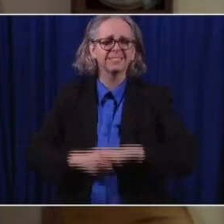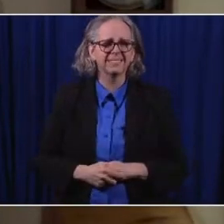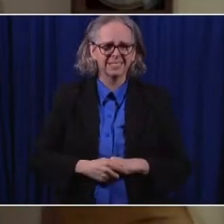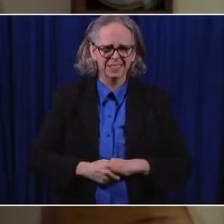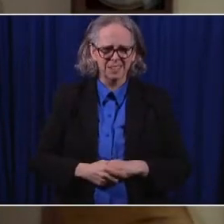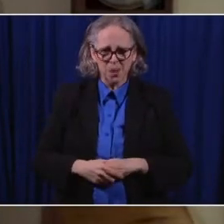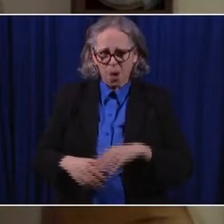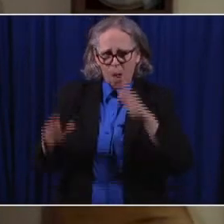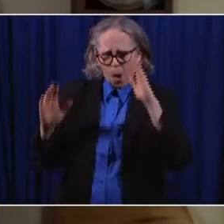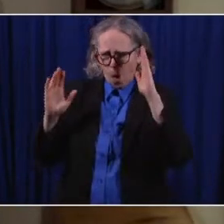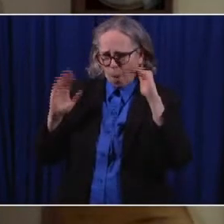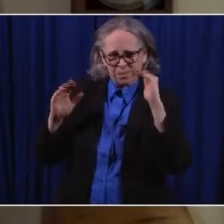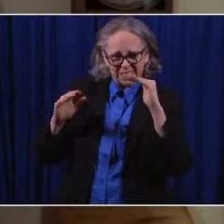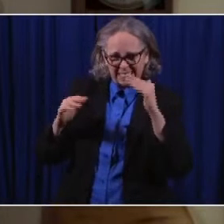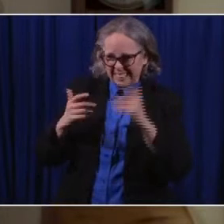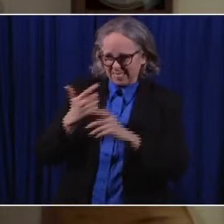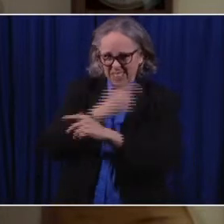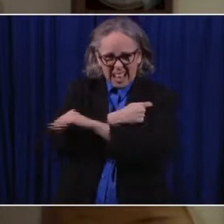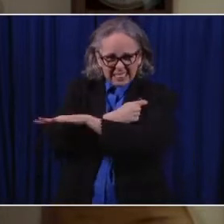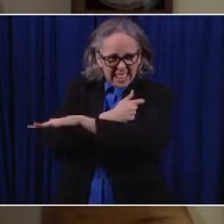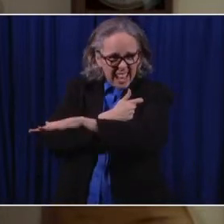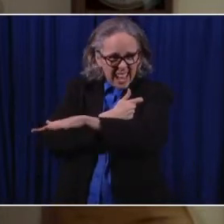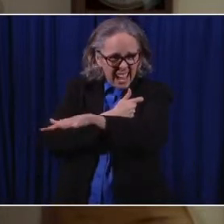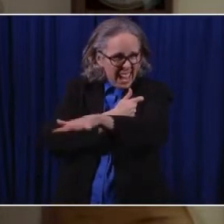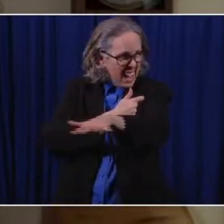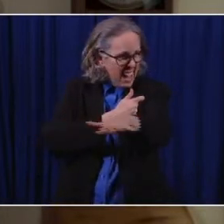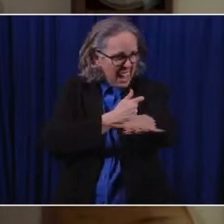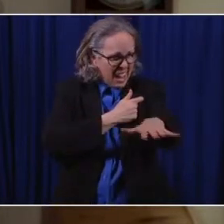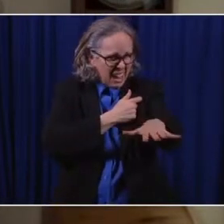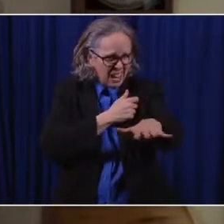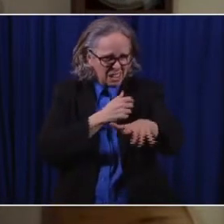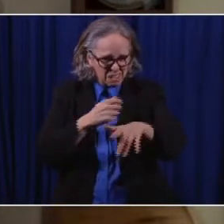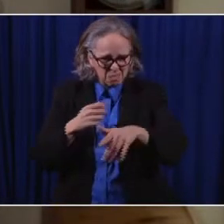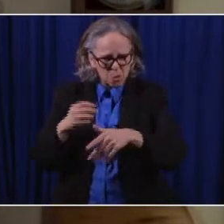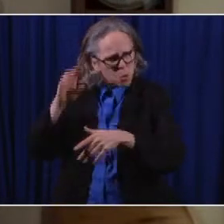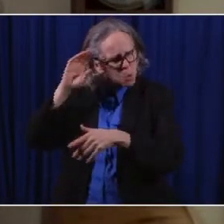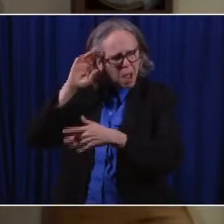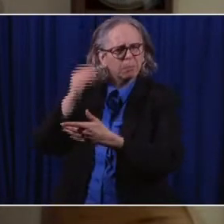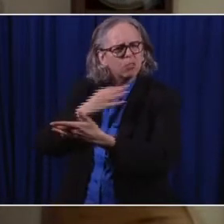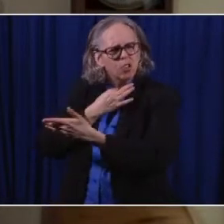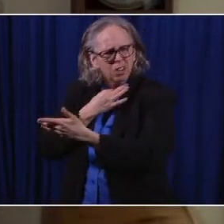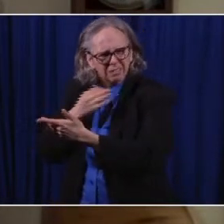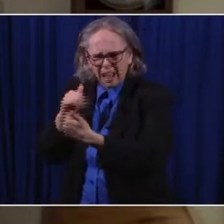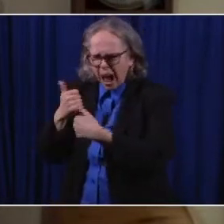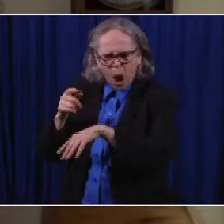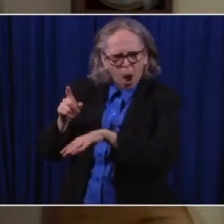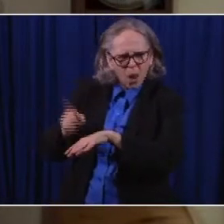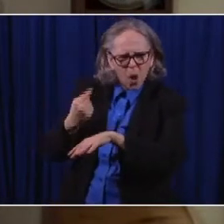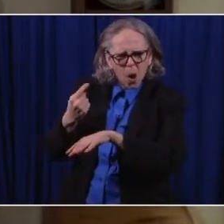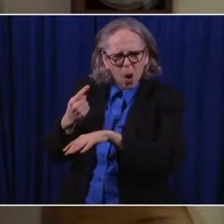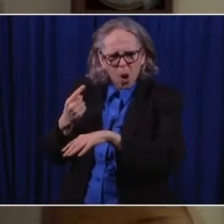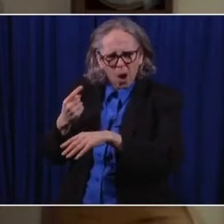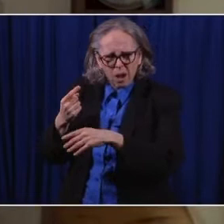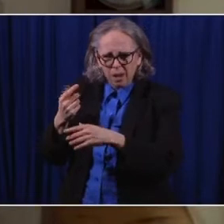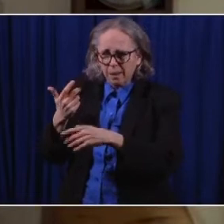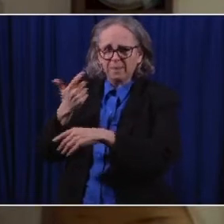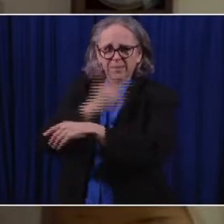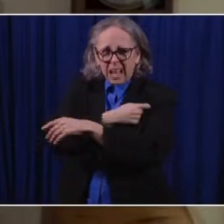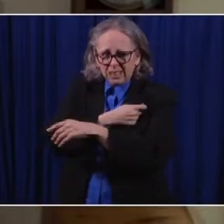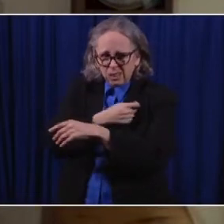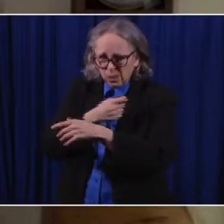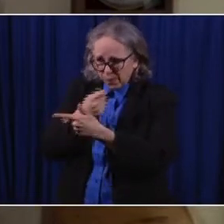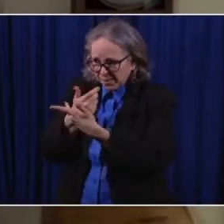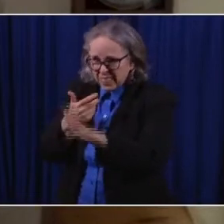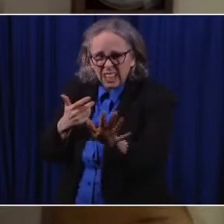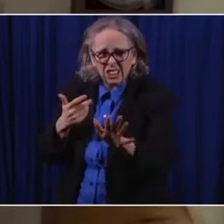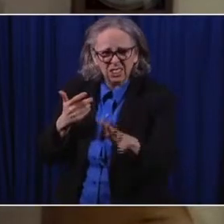vaccinations go well over the next several days. You know how long it's going to take you to get everyone or go through that